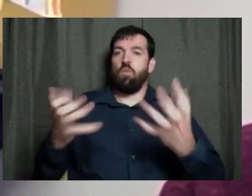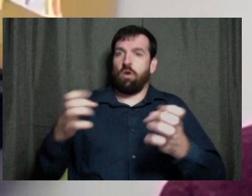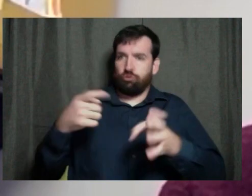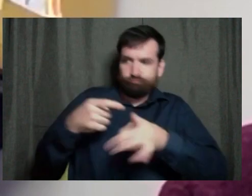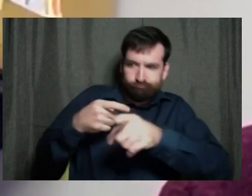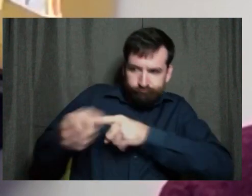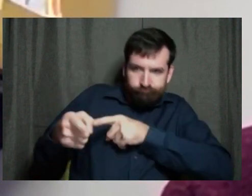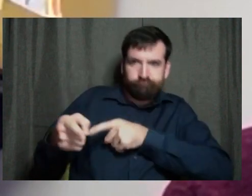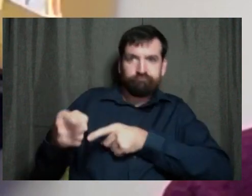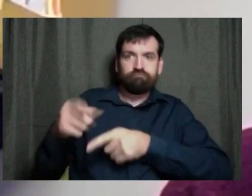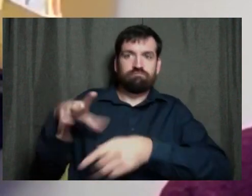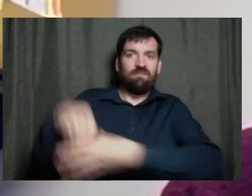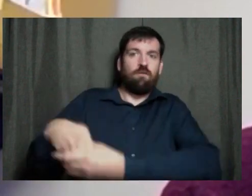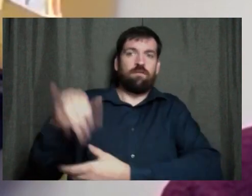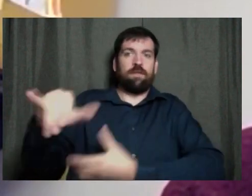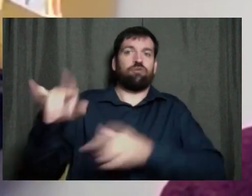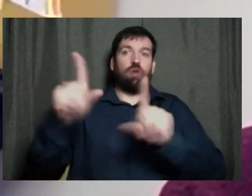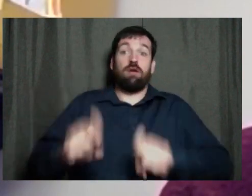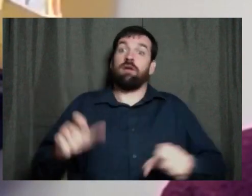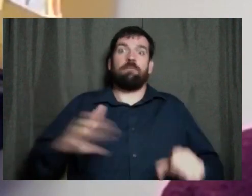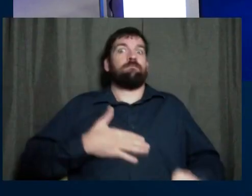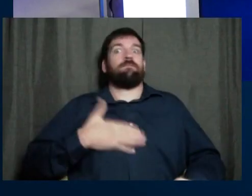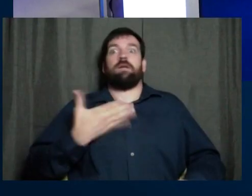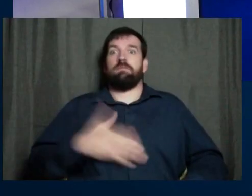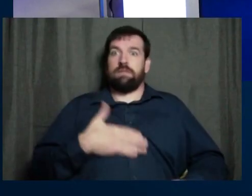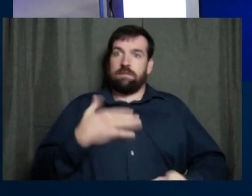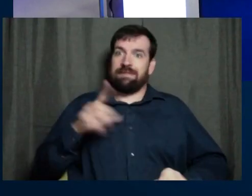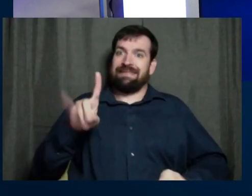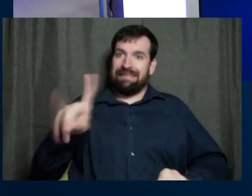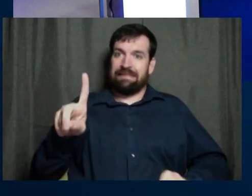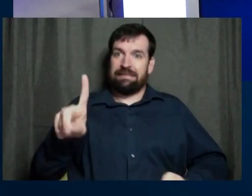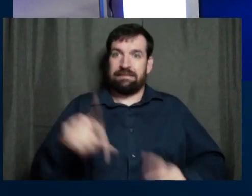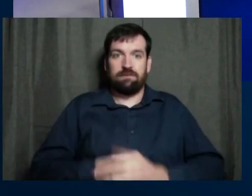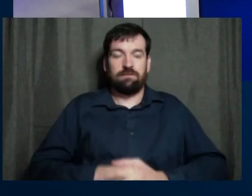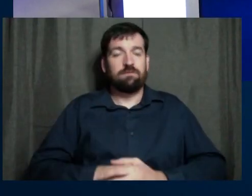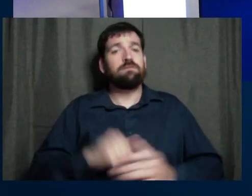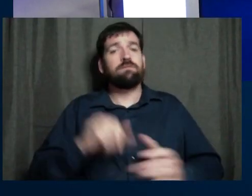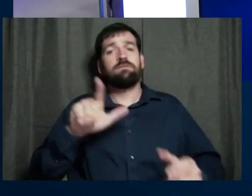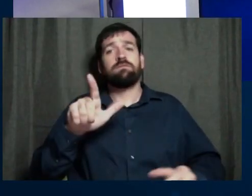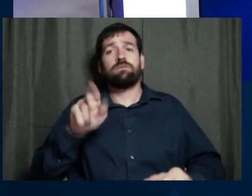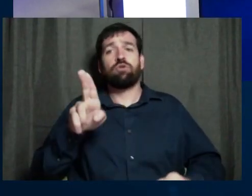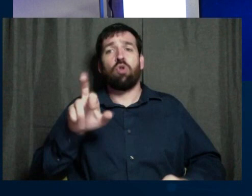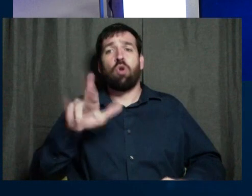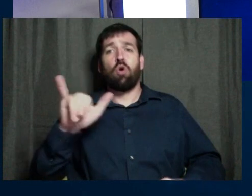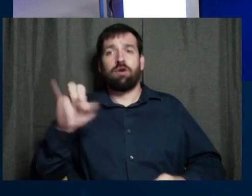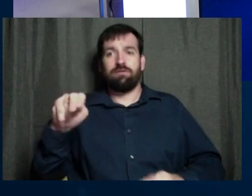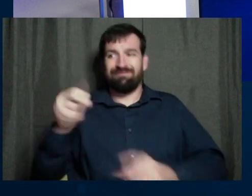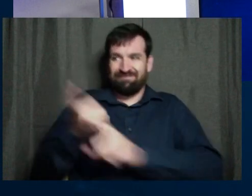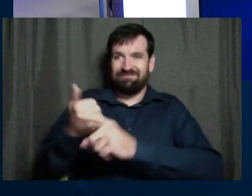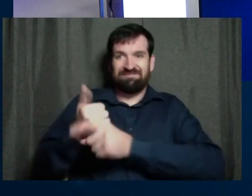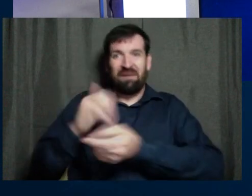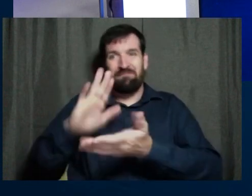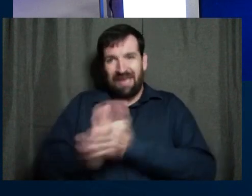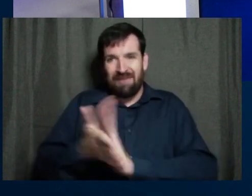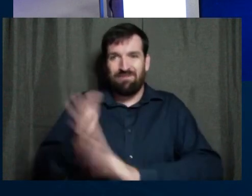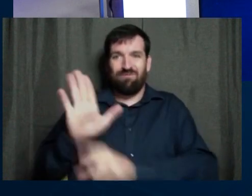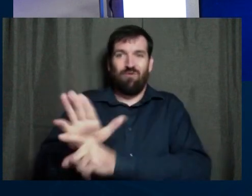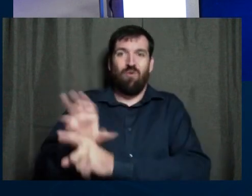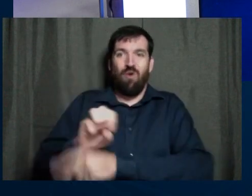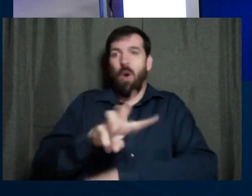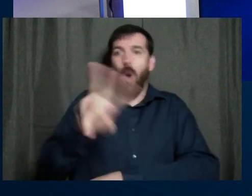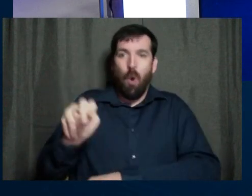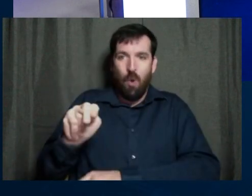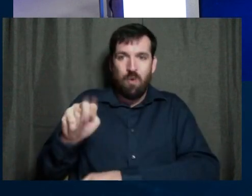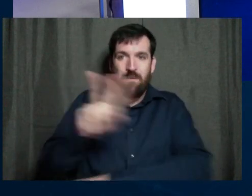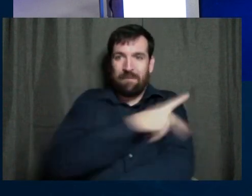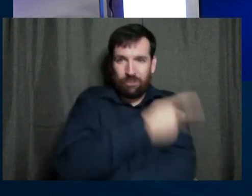entering the trial. And I'm extremely glad that I did. Well, and Lauren, it just sounds like you kind of became your own patient. And I can't help but think that